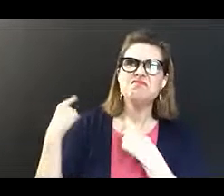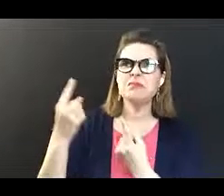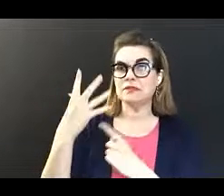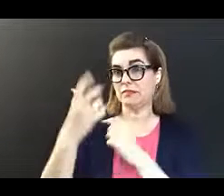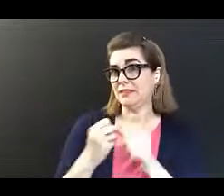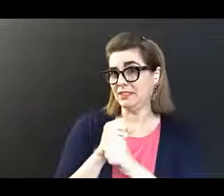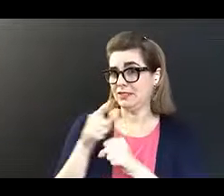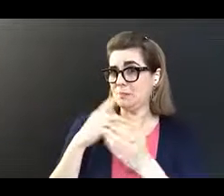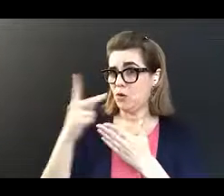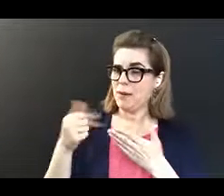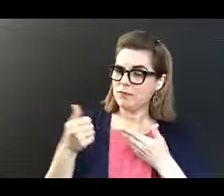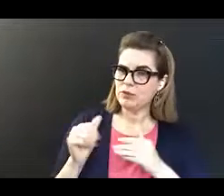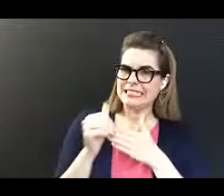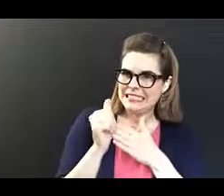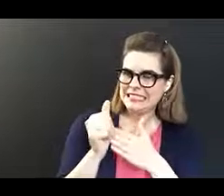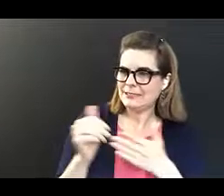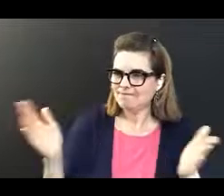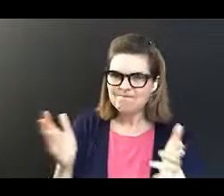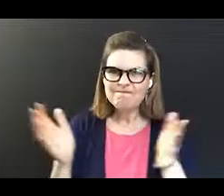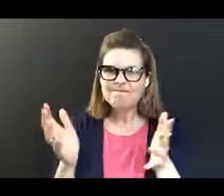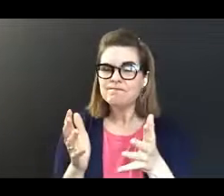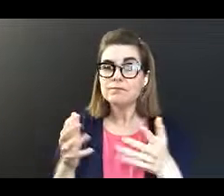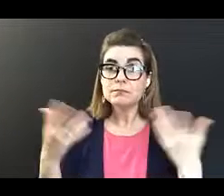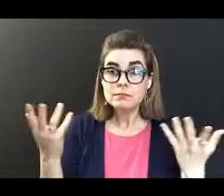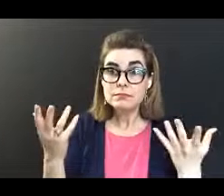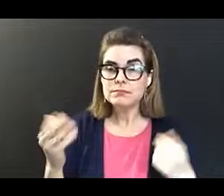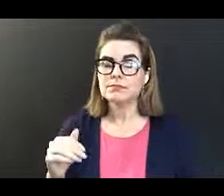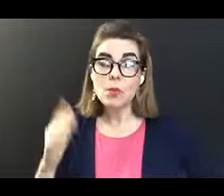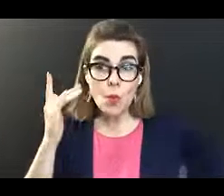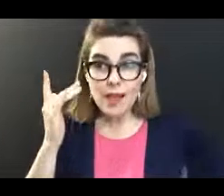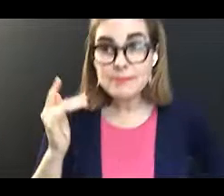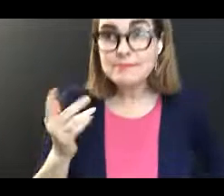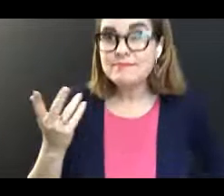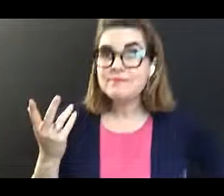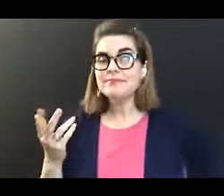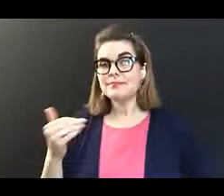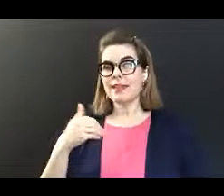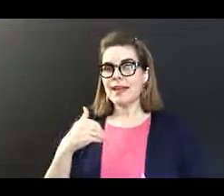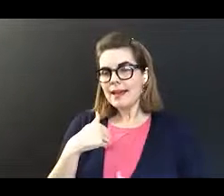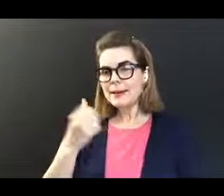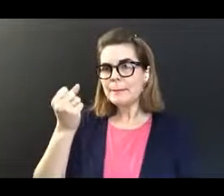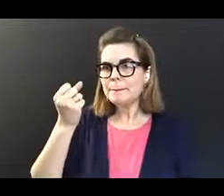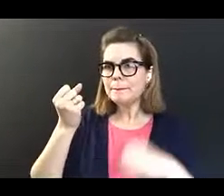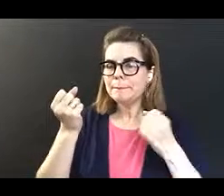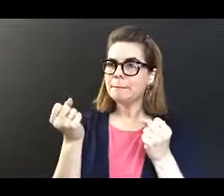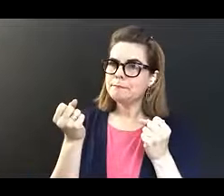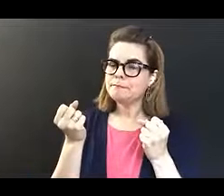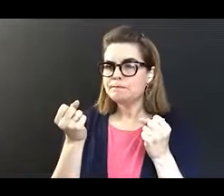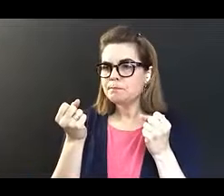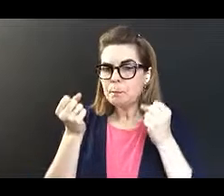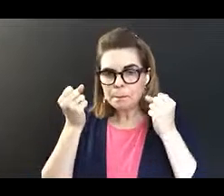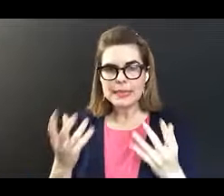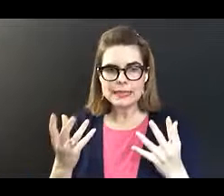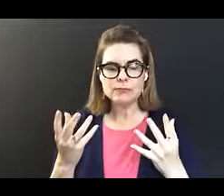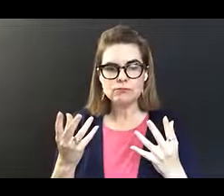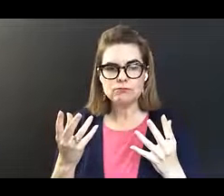it from the impetus being that we had a lot of people that would respond with,